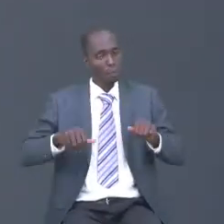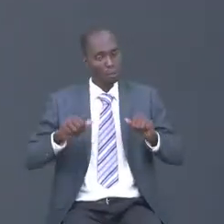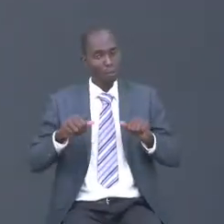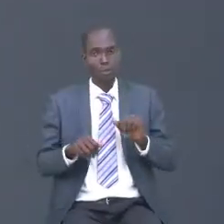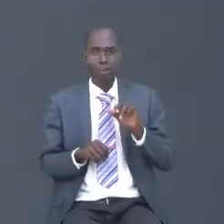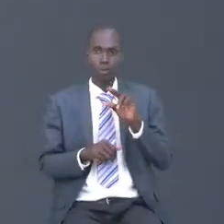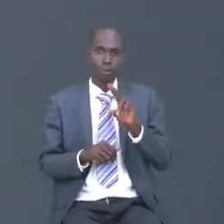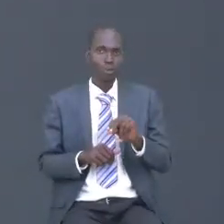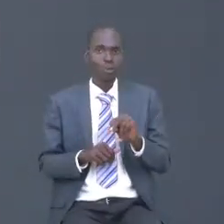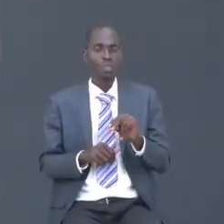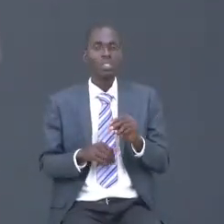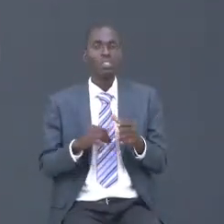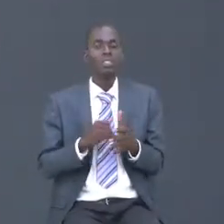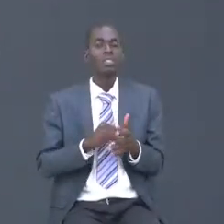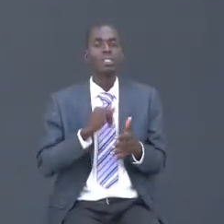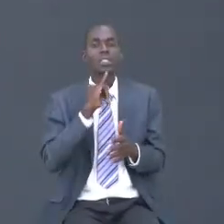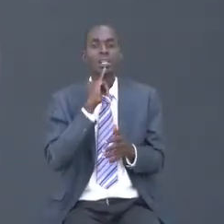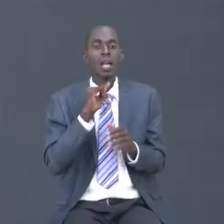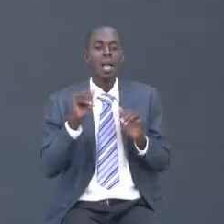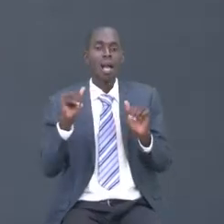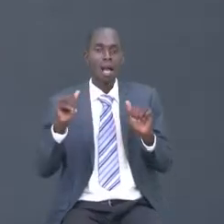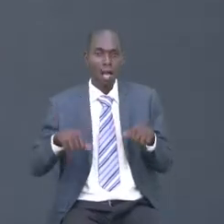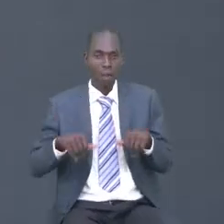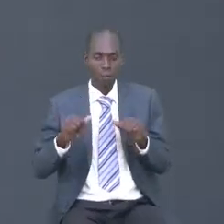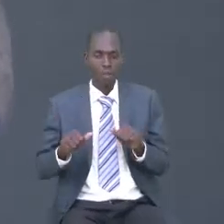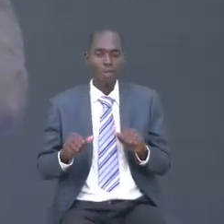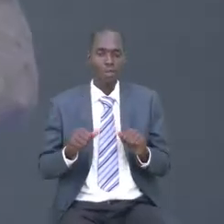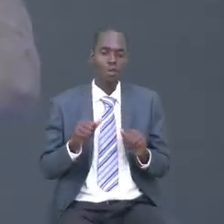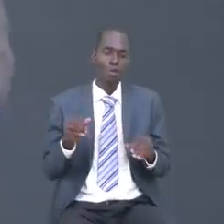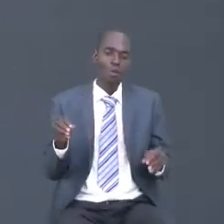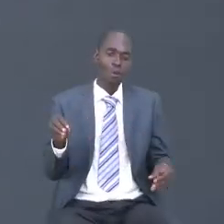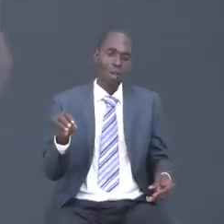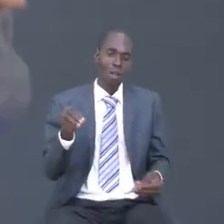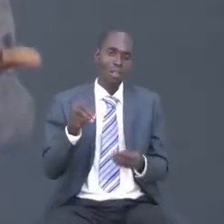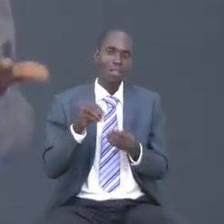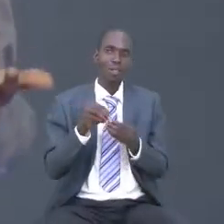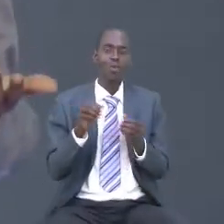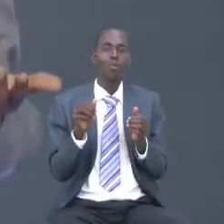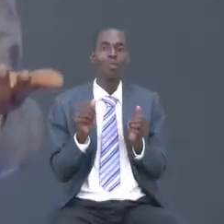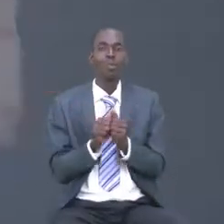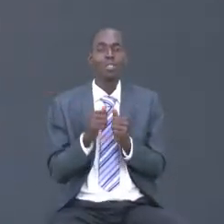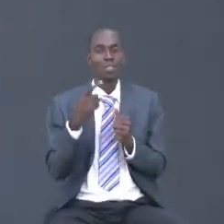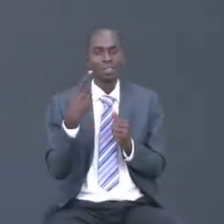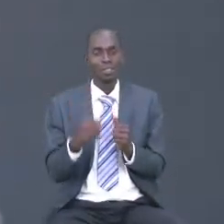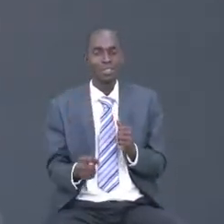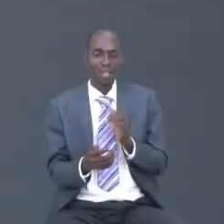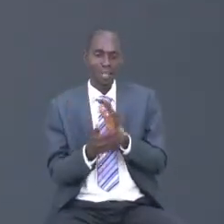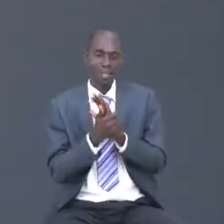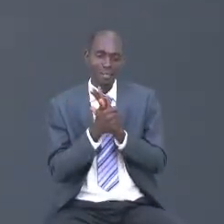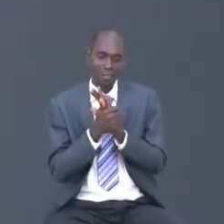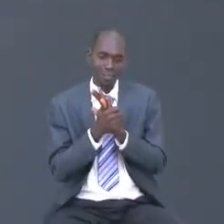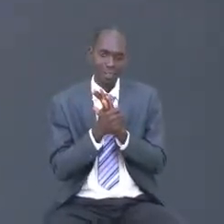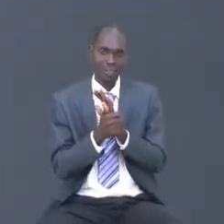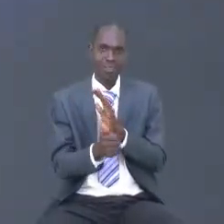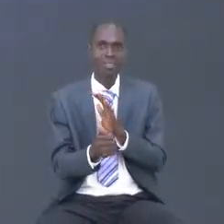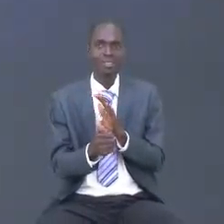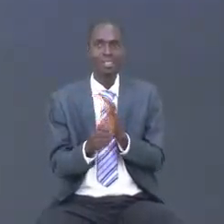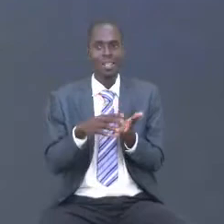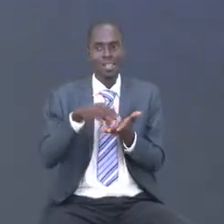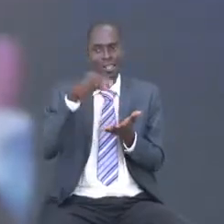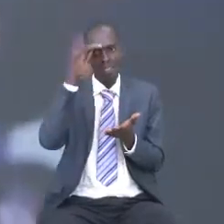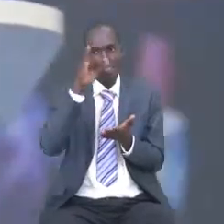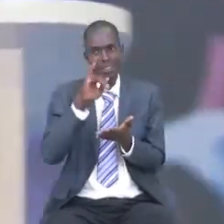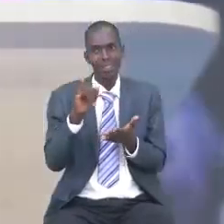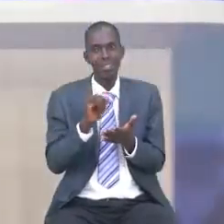ability plus the acquired learning that gets you